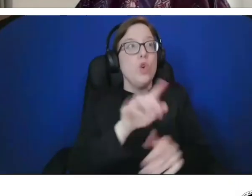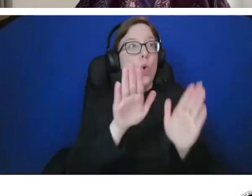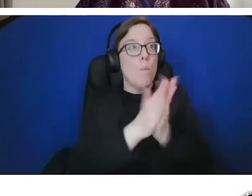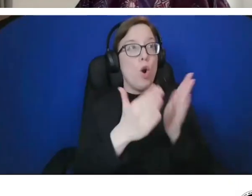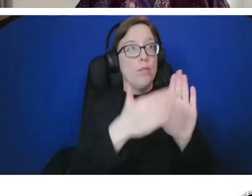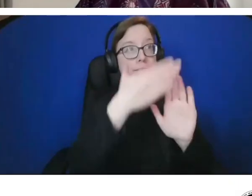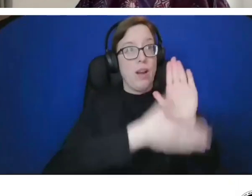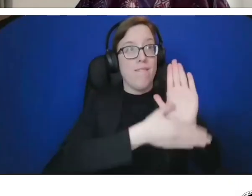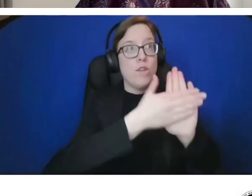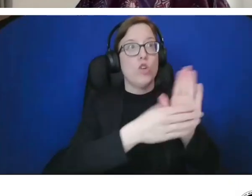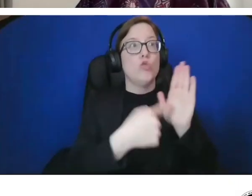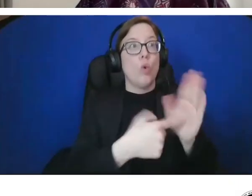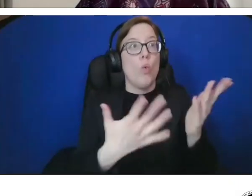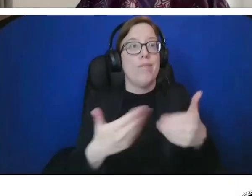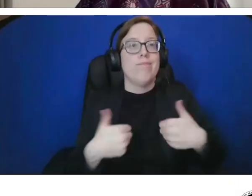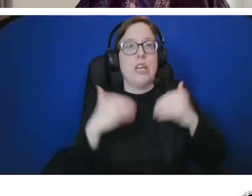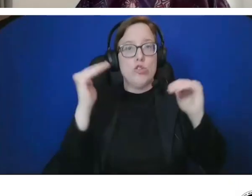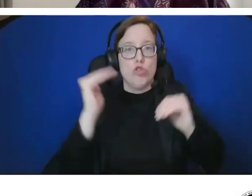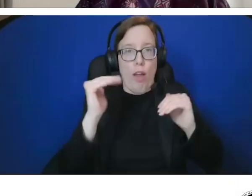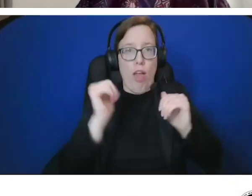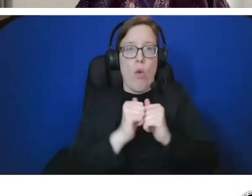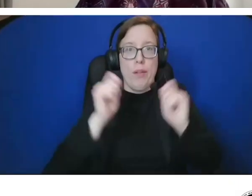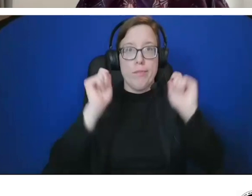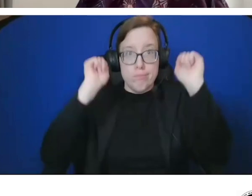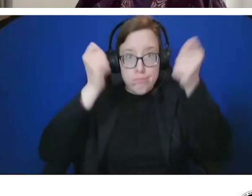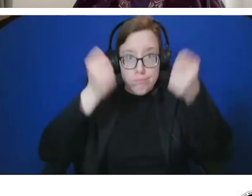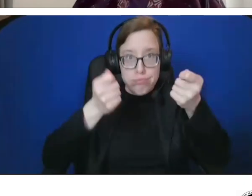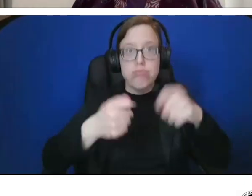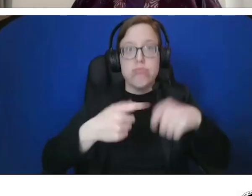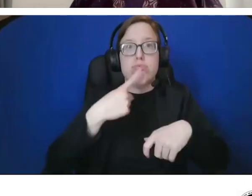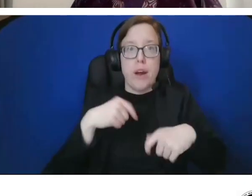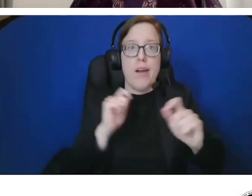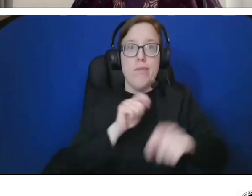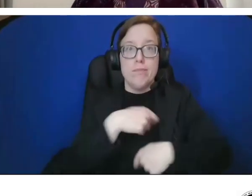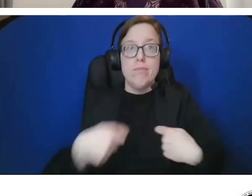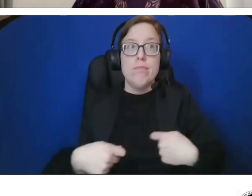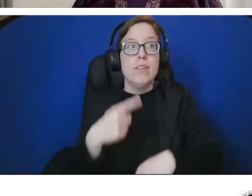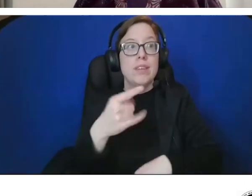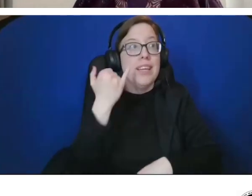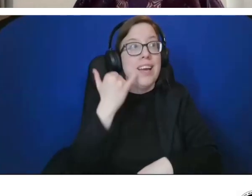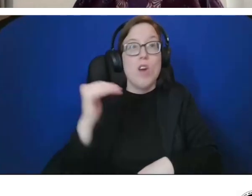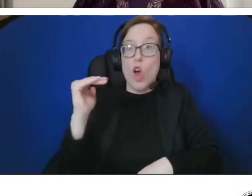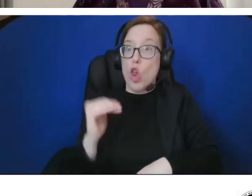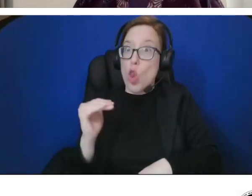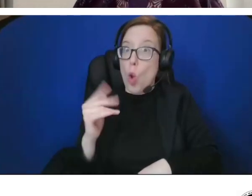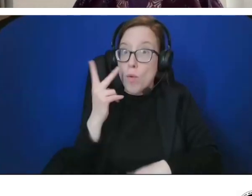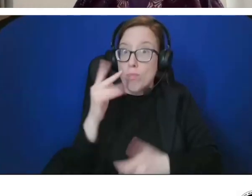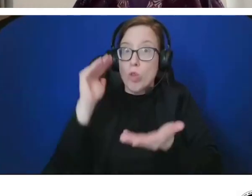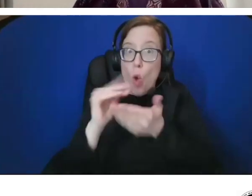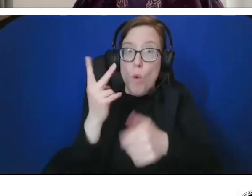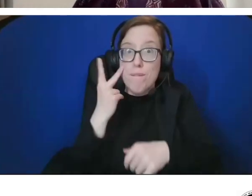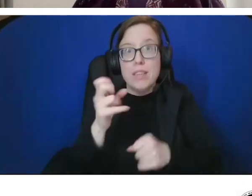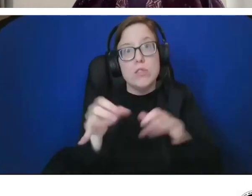hooded jacket and a yellow scarf. So for the kids with low vision, we could also talk about color, couldn't